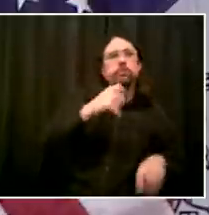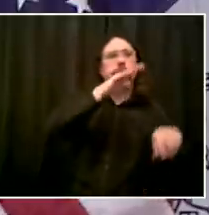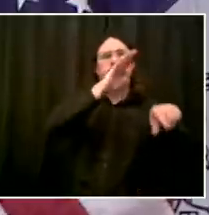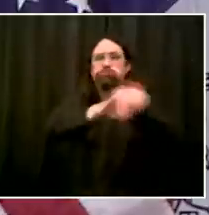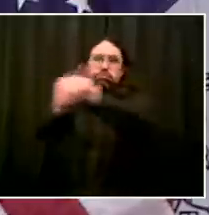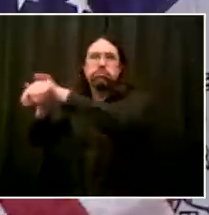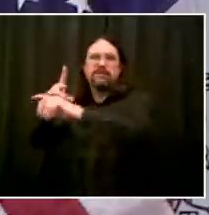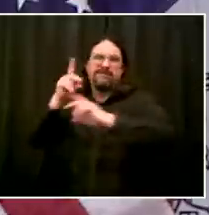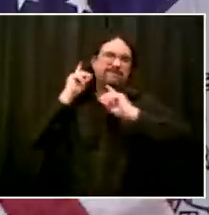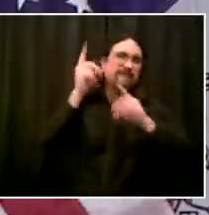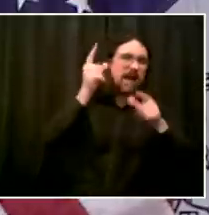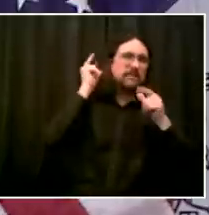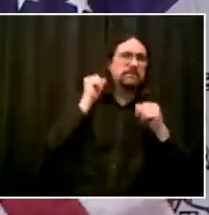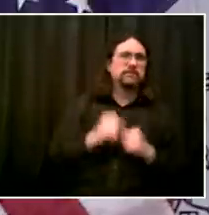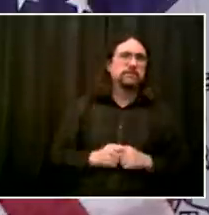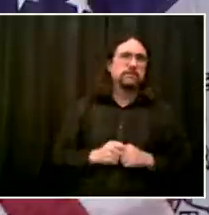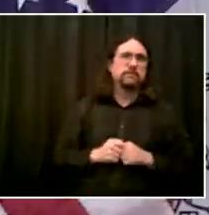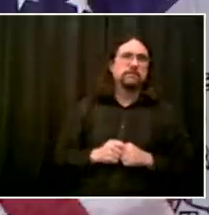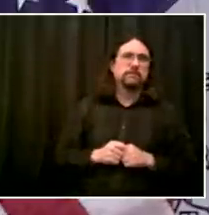your initial frame is right.